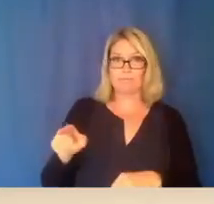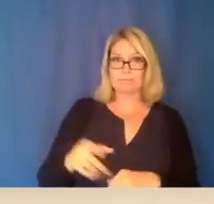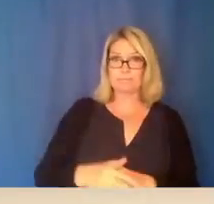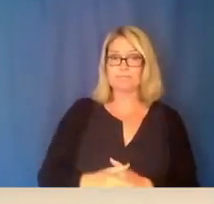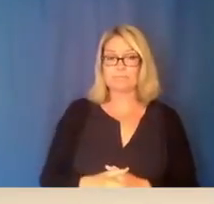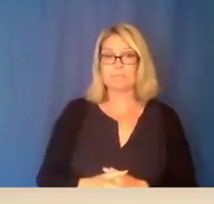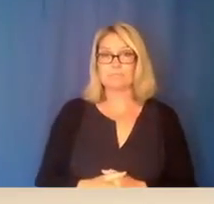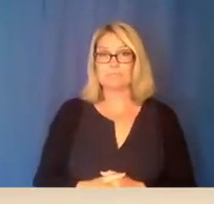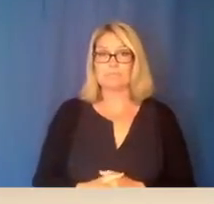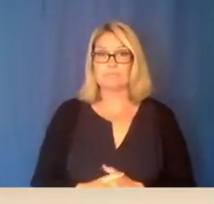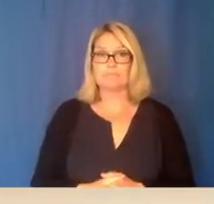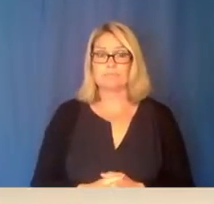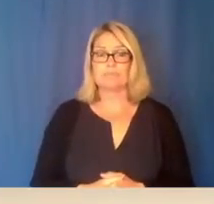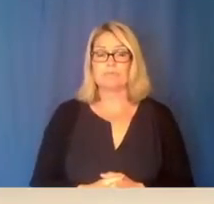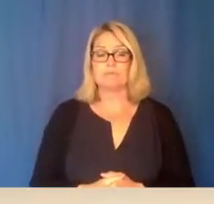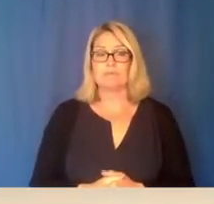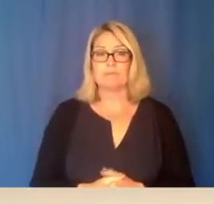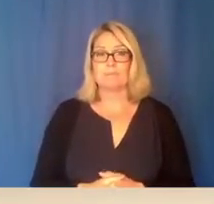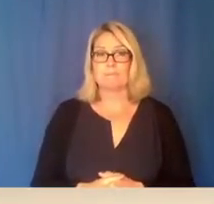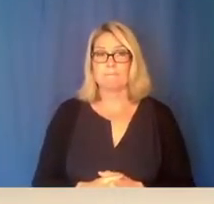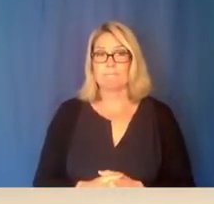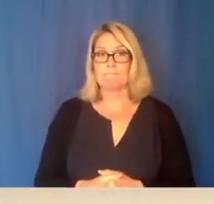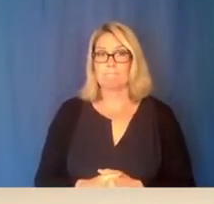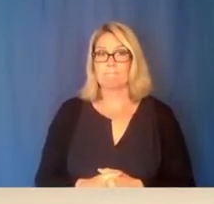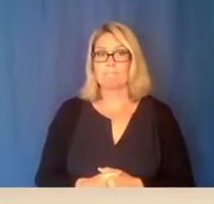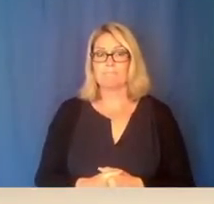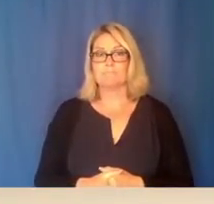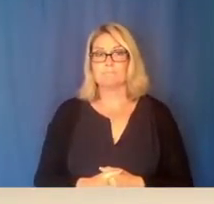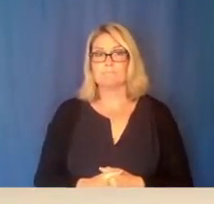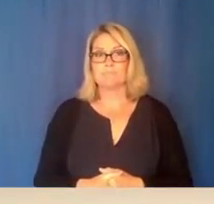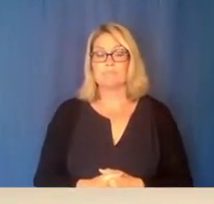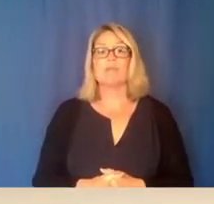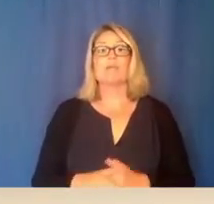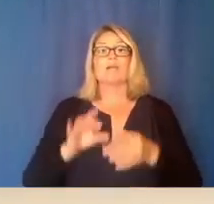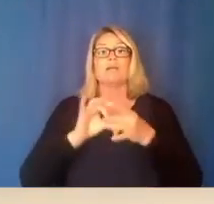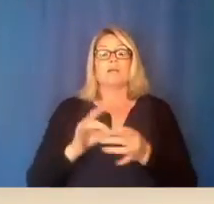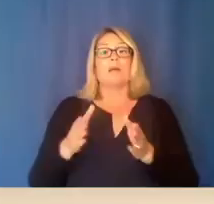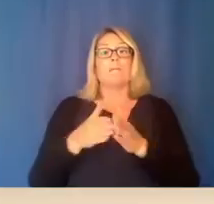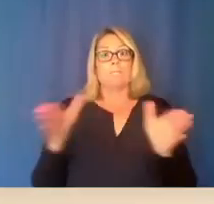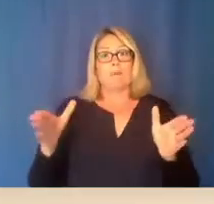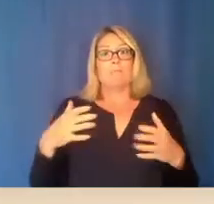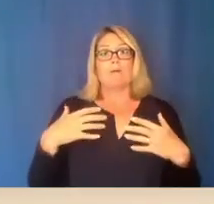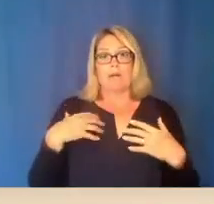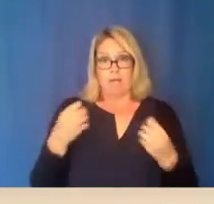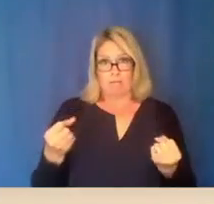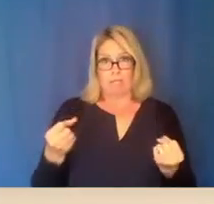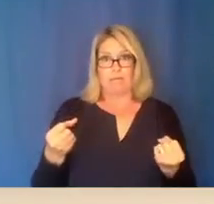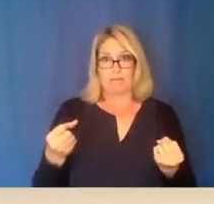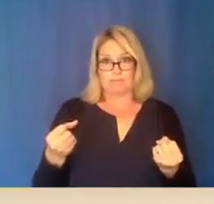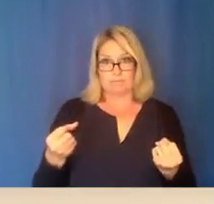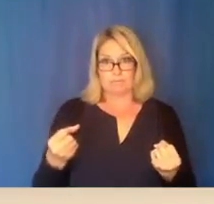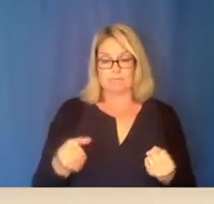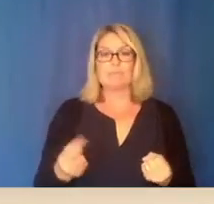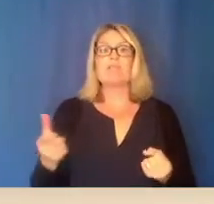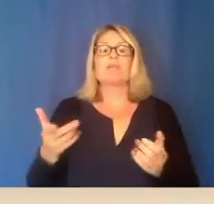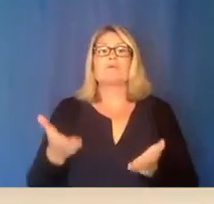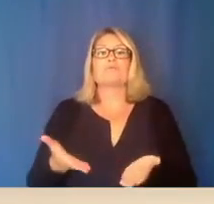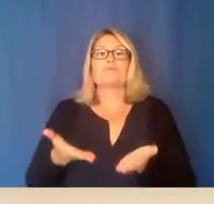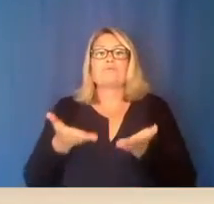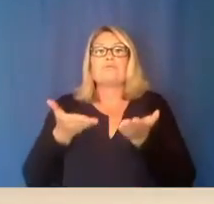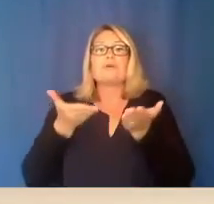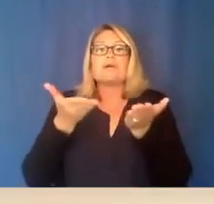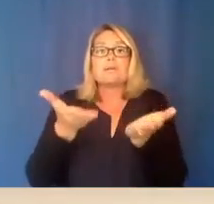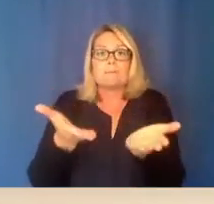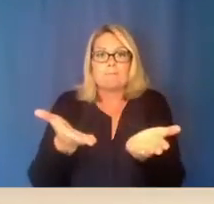I think in terms of, as the public health officer, certainly it is a recommendation